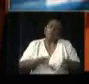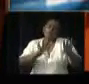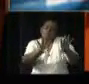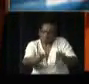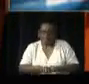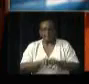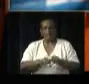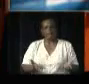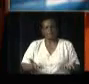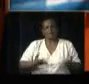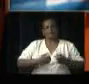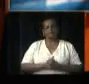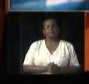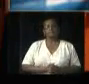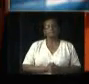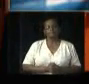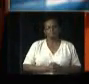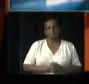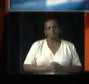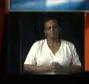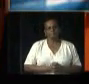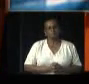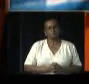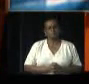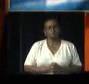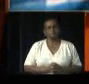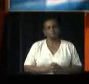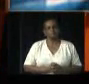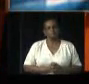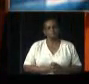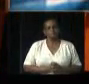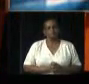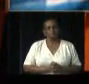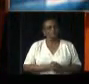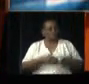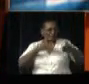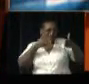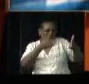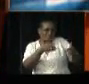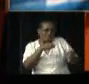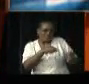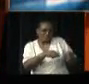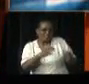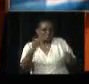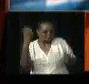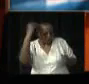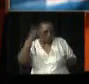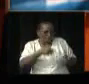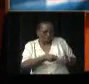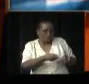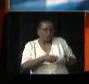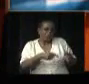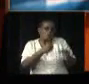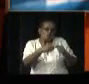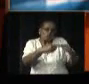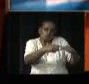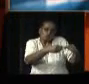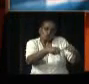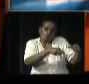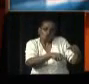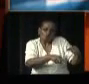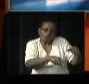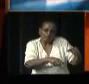he had invited stakeholders to exchange views on how these issues can be addressed quickly and well.